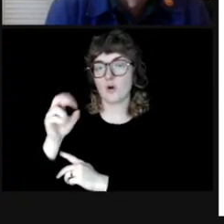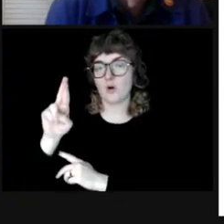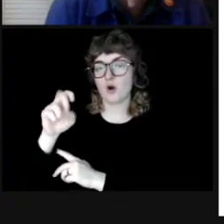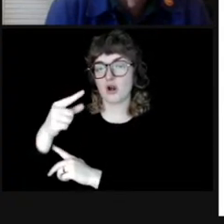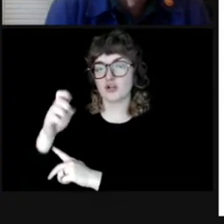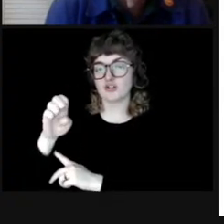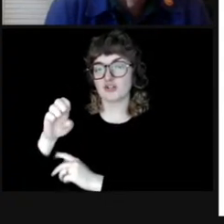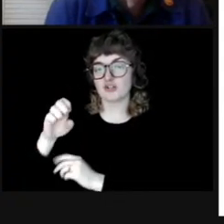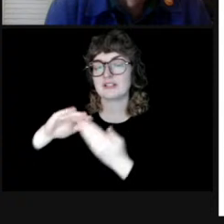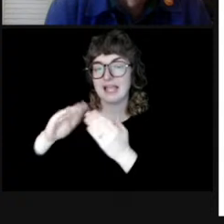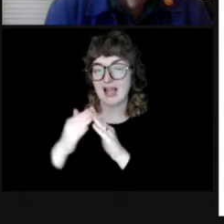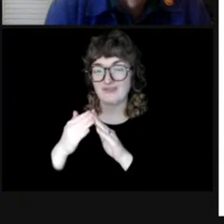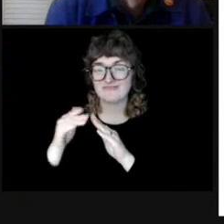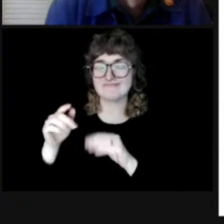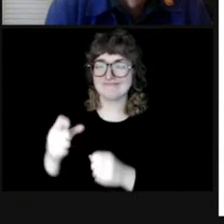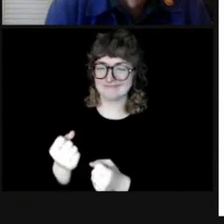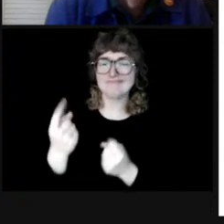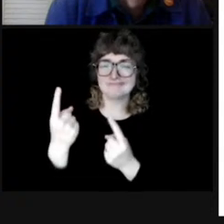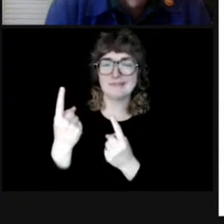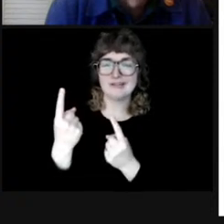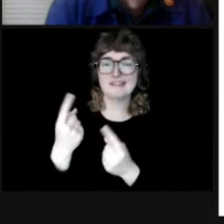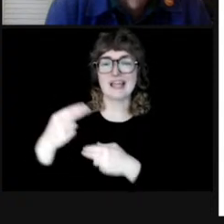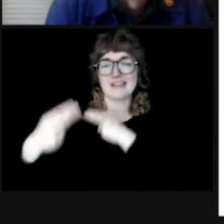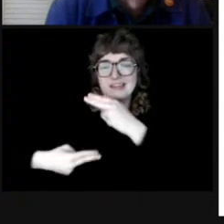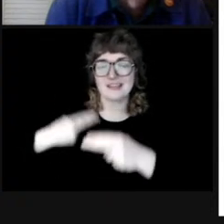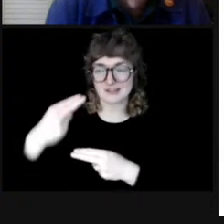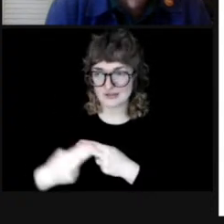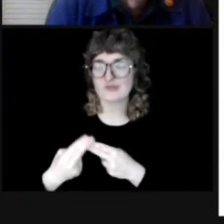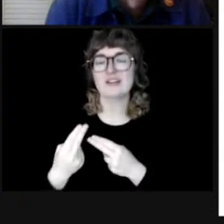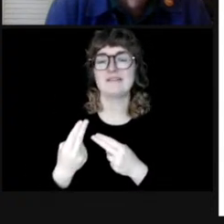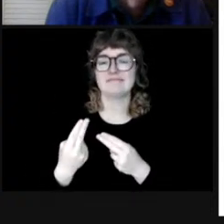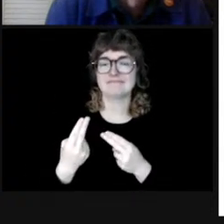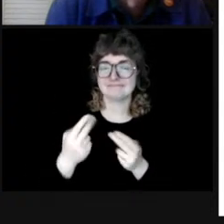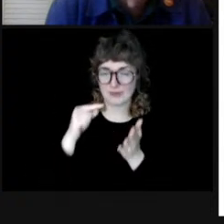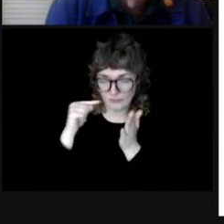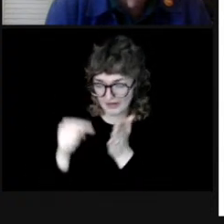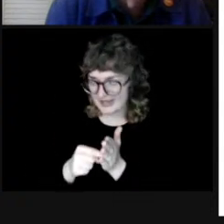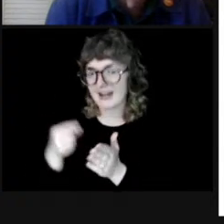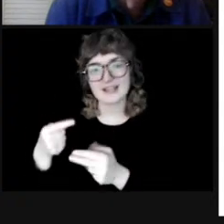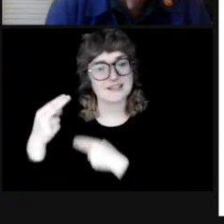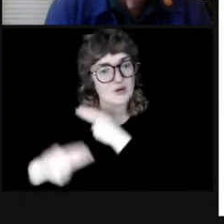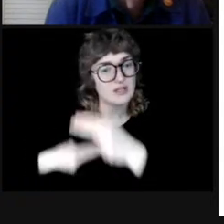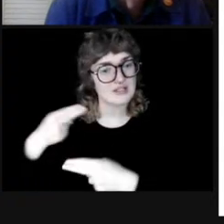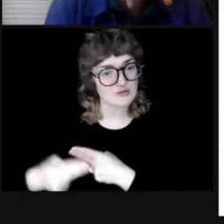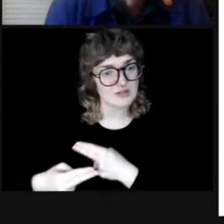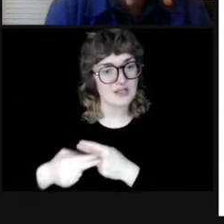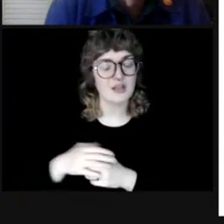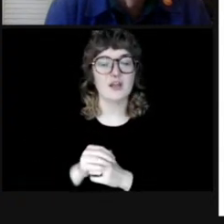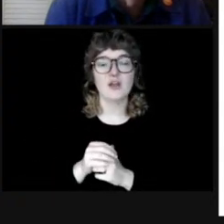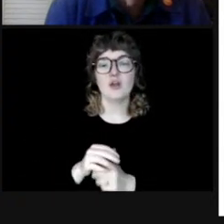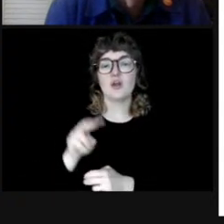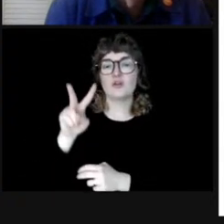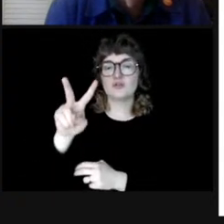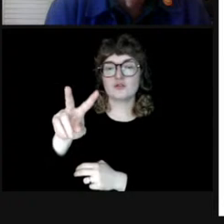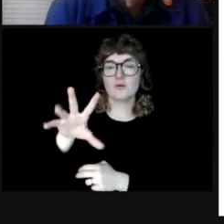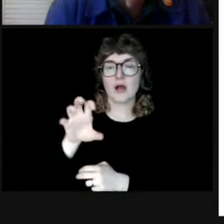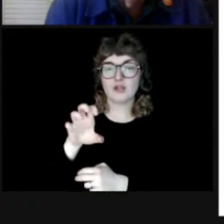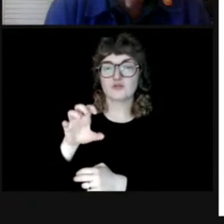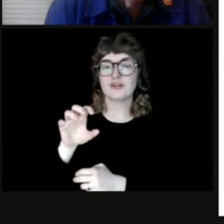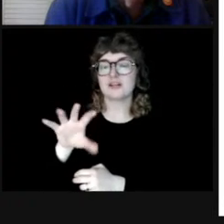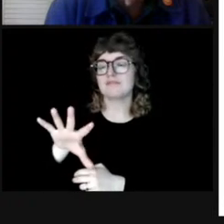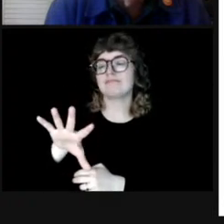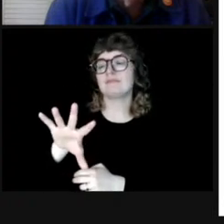issue, but it sold, I think, somewhere in the neighborhood of 272 slaves that